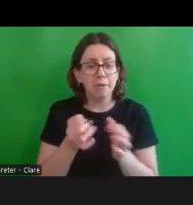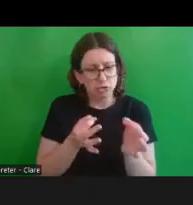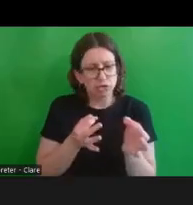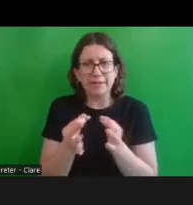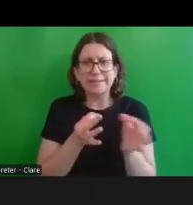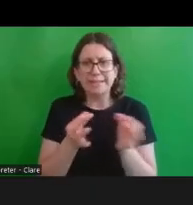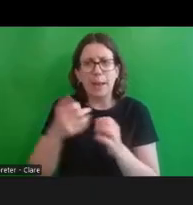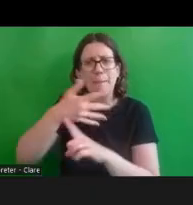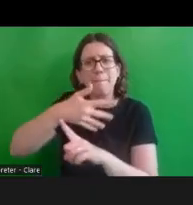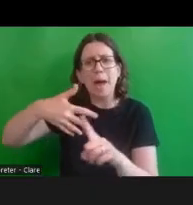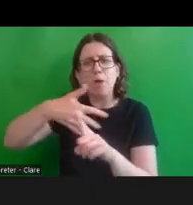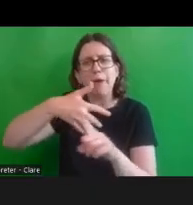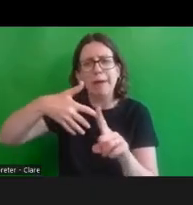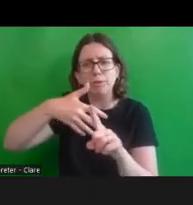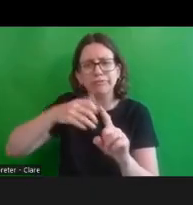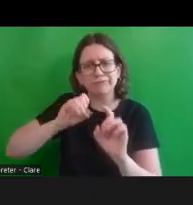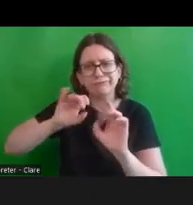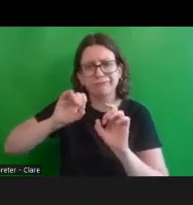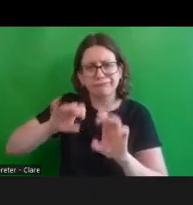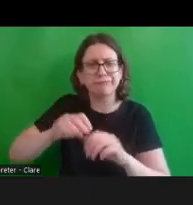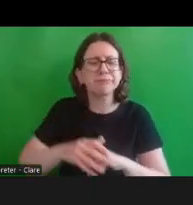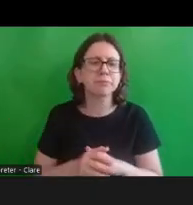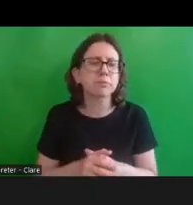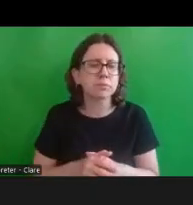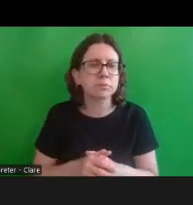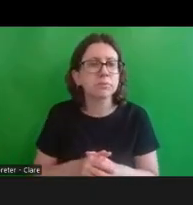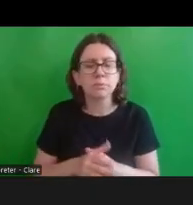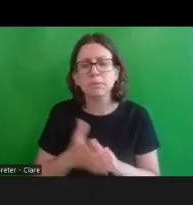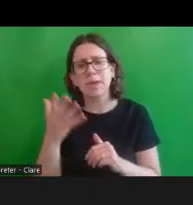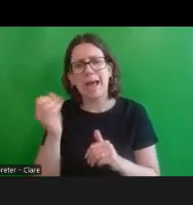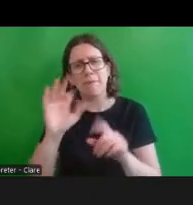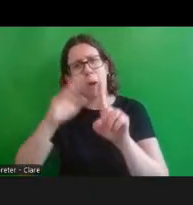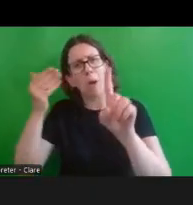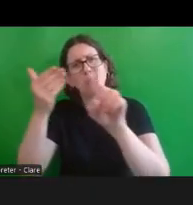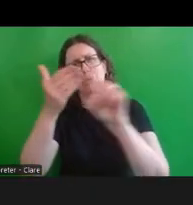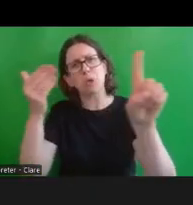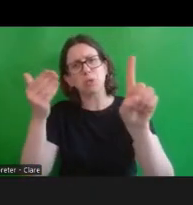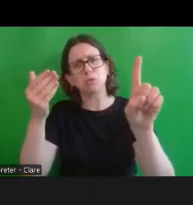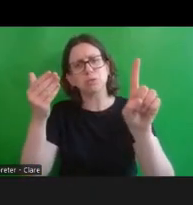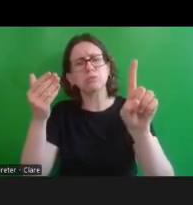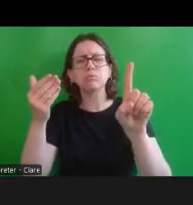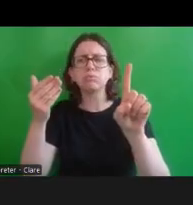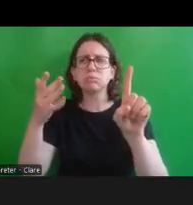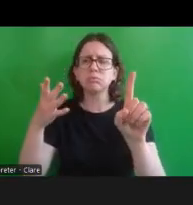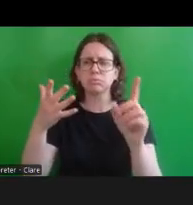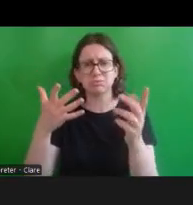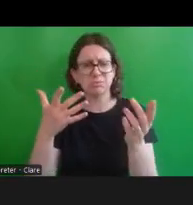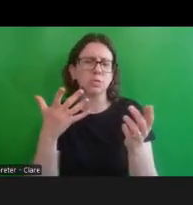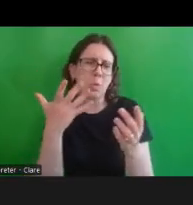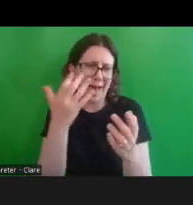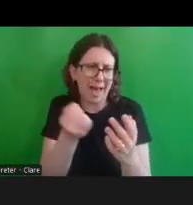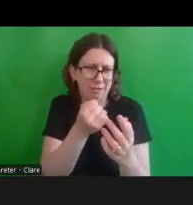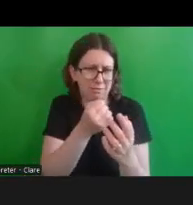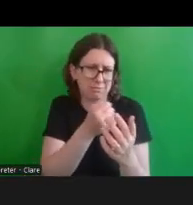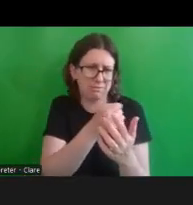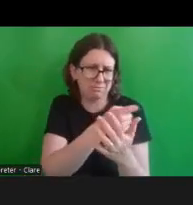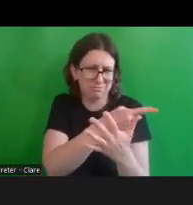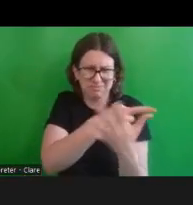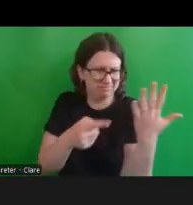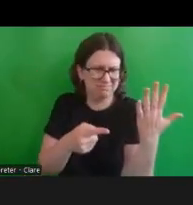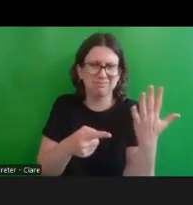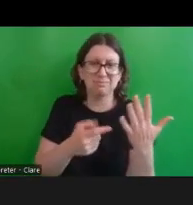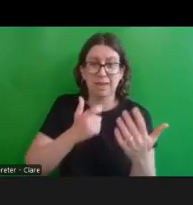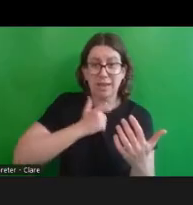So I guess our approach to constructing the campaign has been looking at our characters, our audiences, the challenges